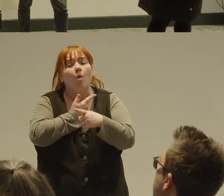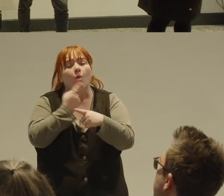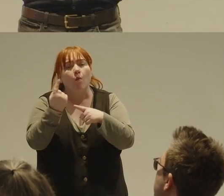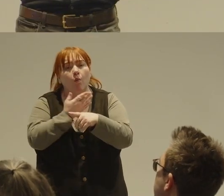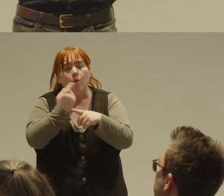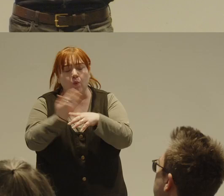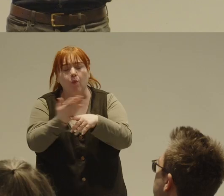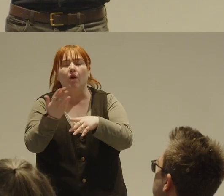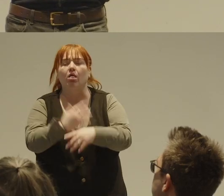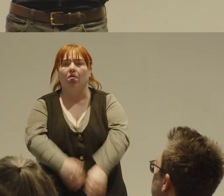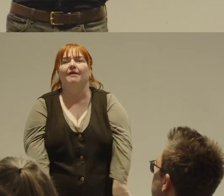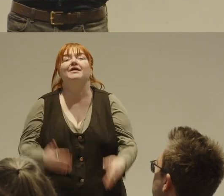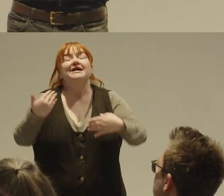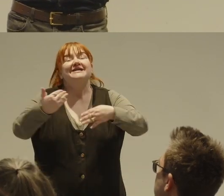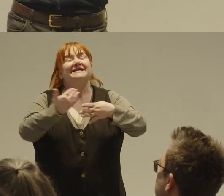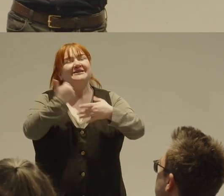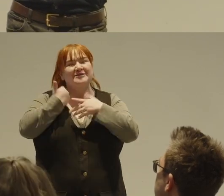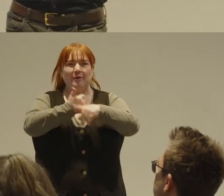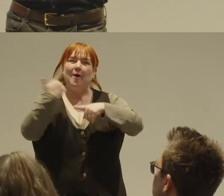Yes.